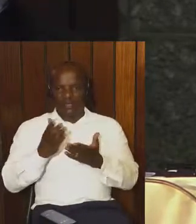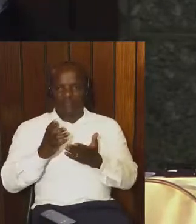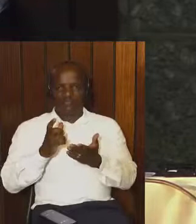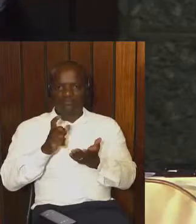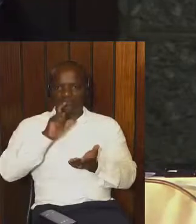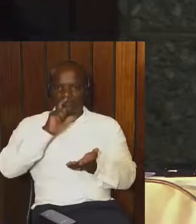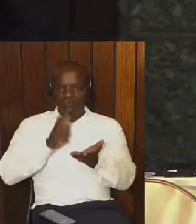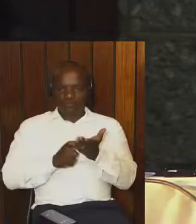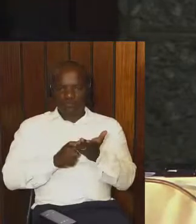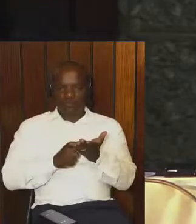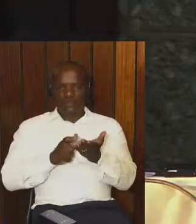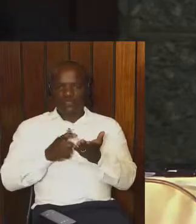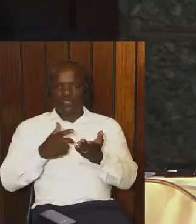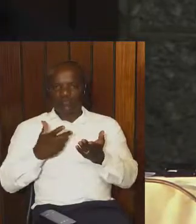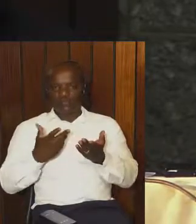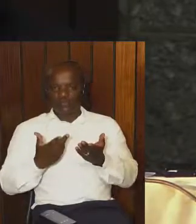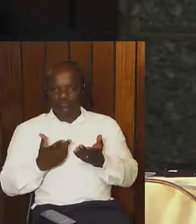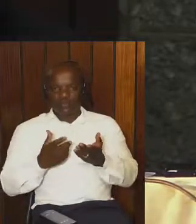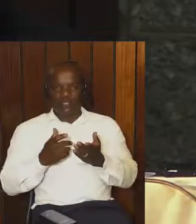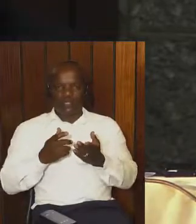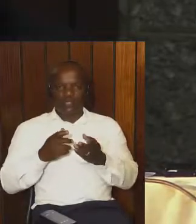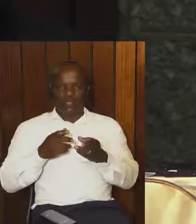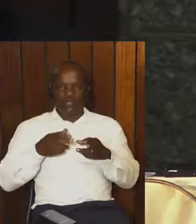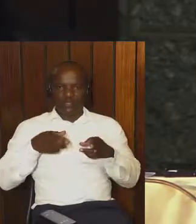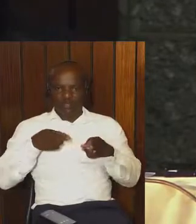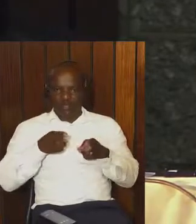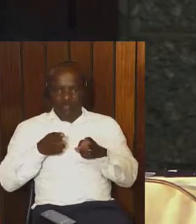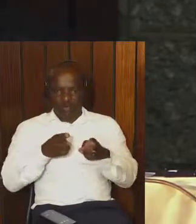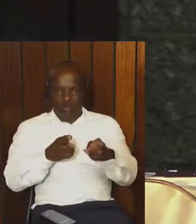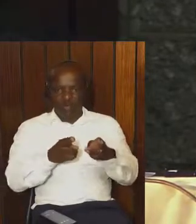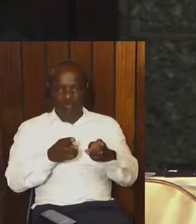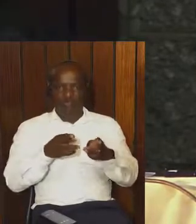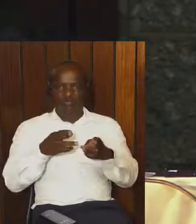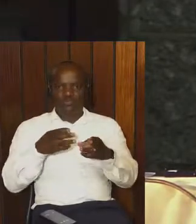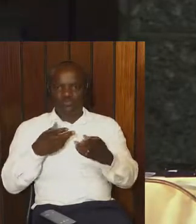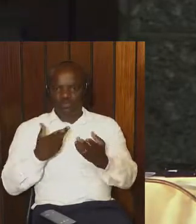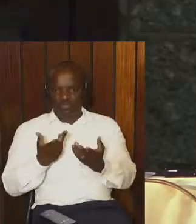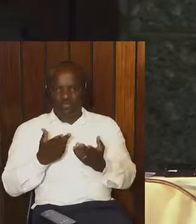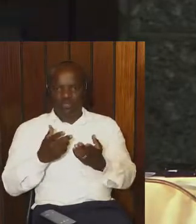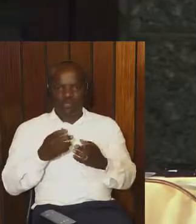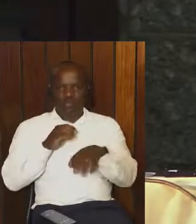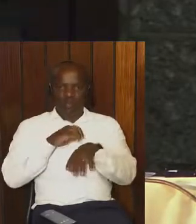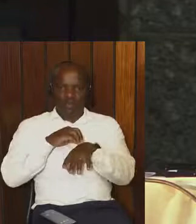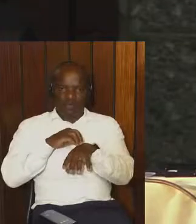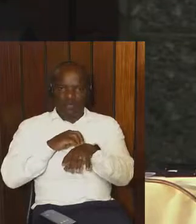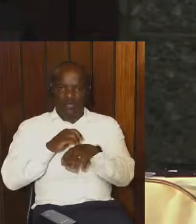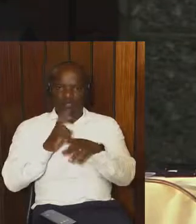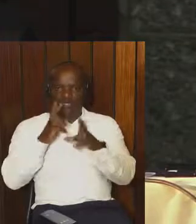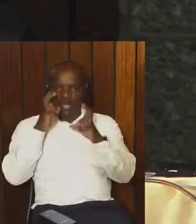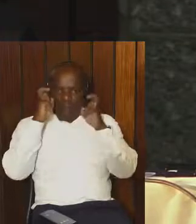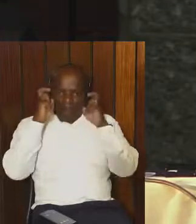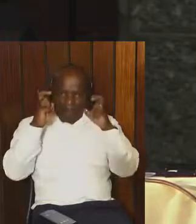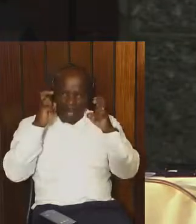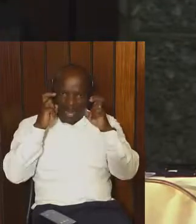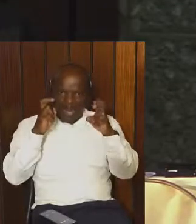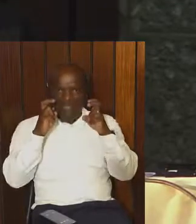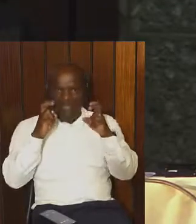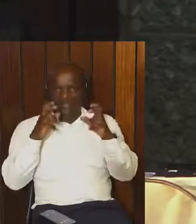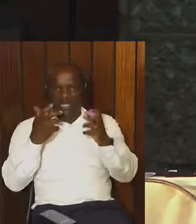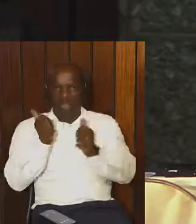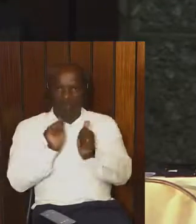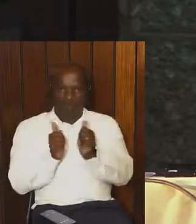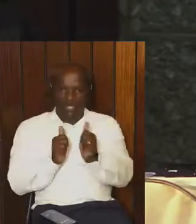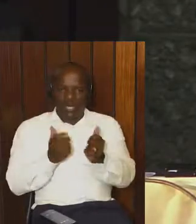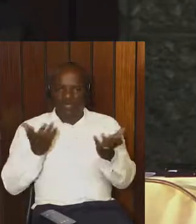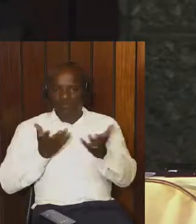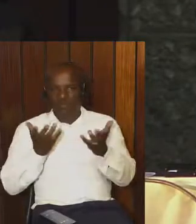it comes to routes, when it comes to the more finer detail of where we have problems with where the buses currently operate, where they don't